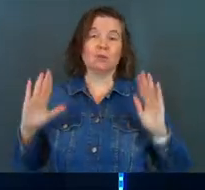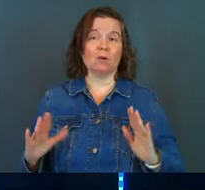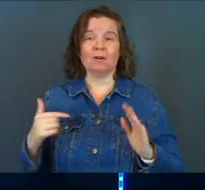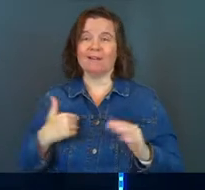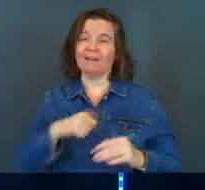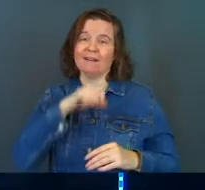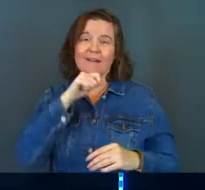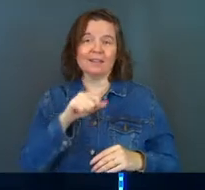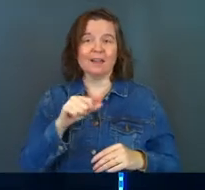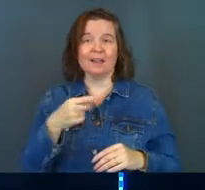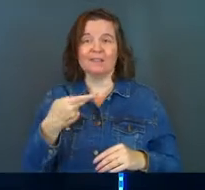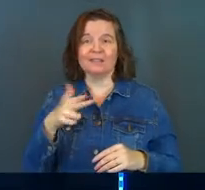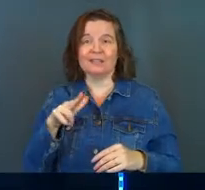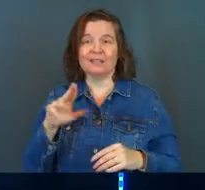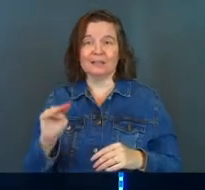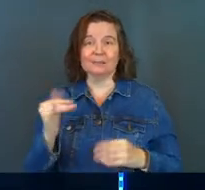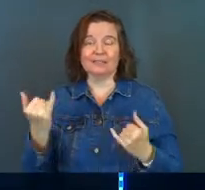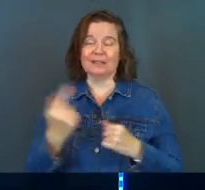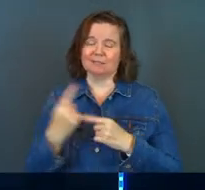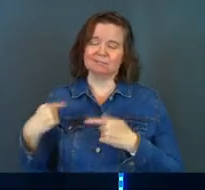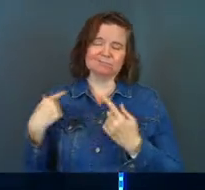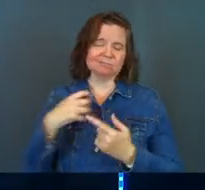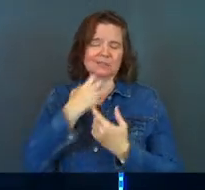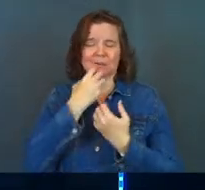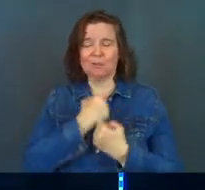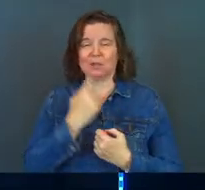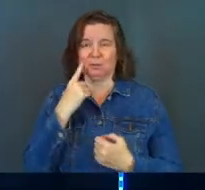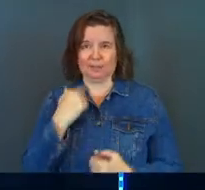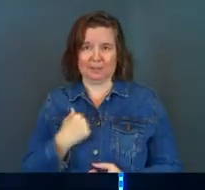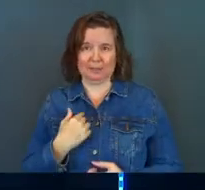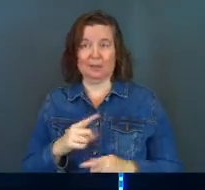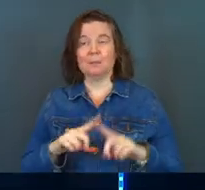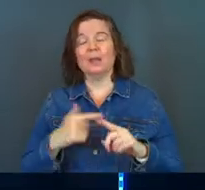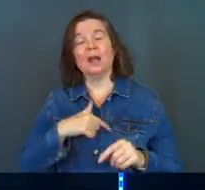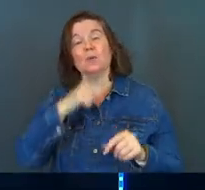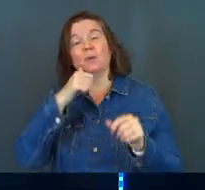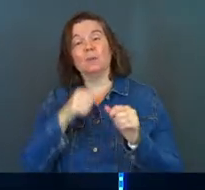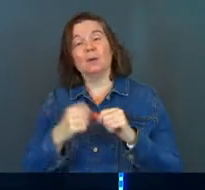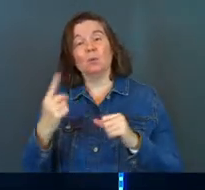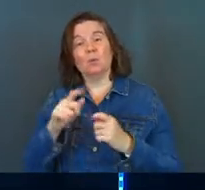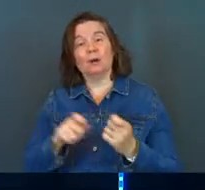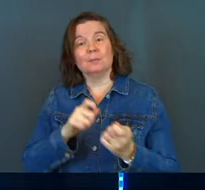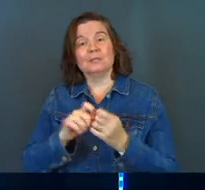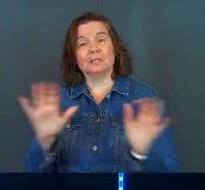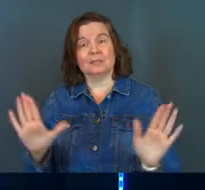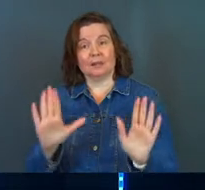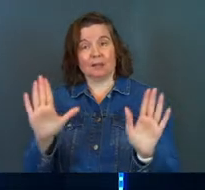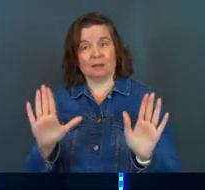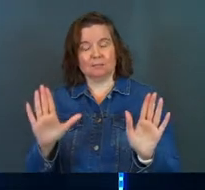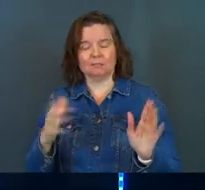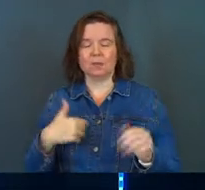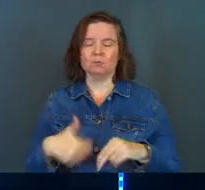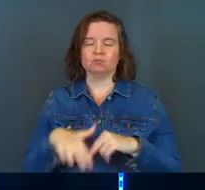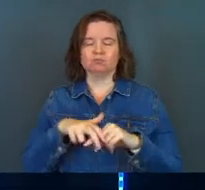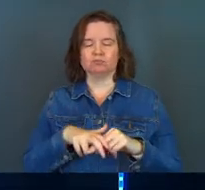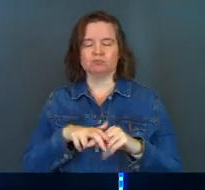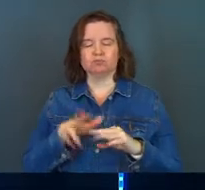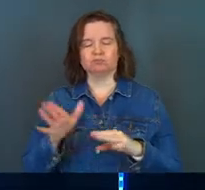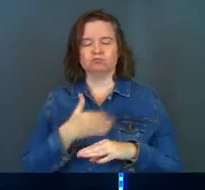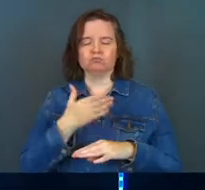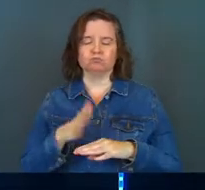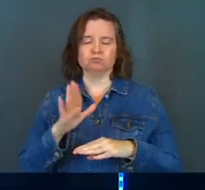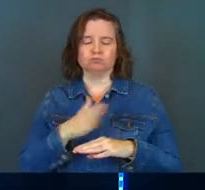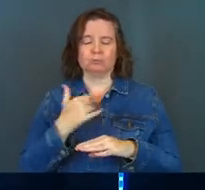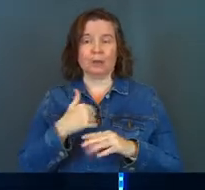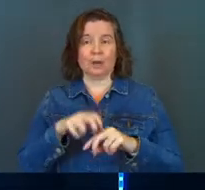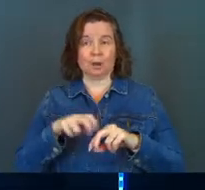awesome, and I love the hymns to this day. They're precious to me. But I remember one particular Sunday, and we're sitting there, we're singing the